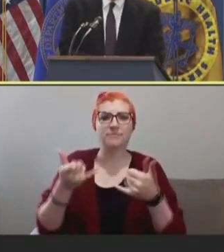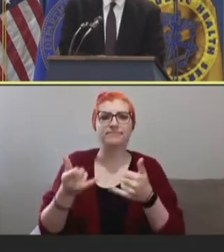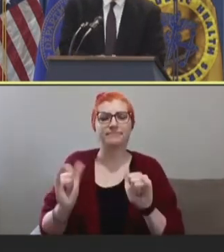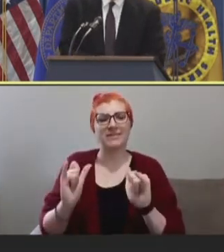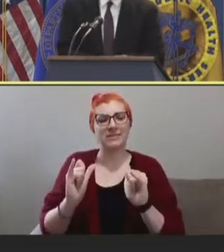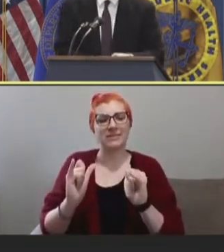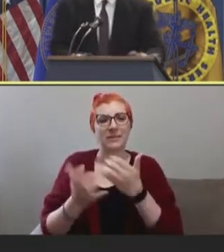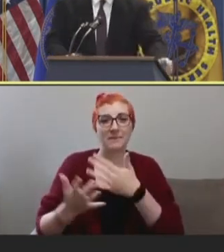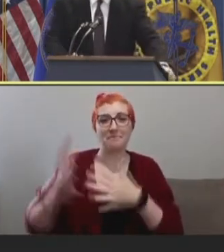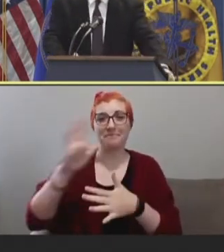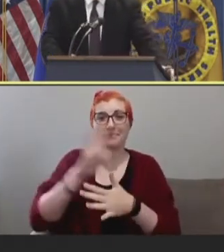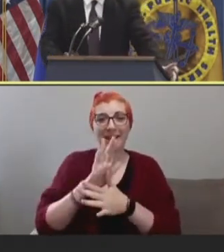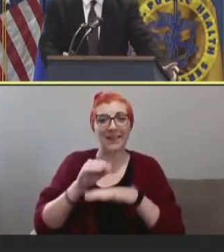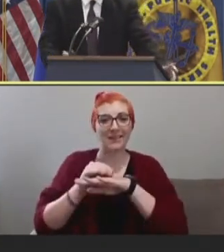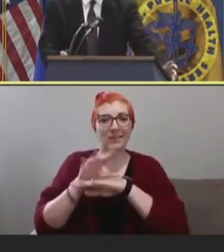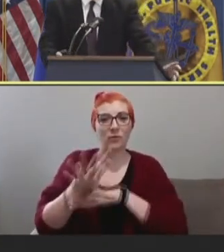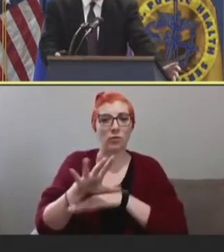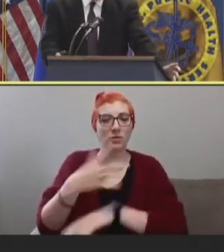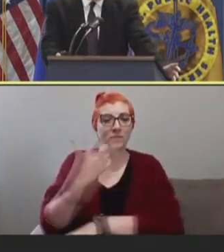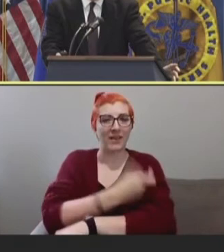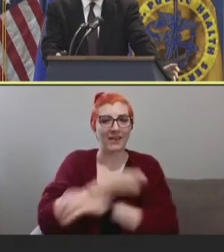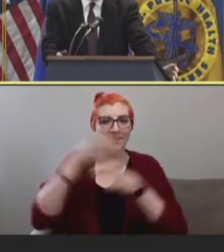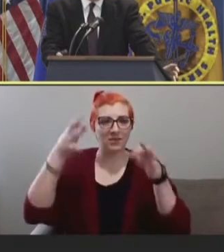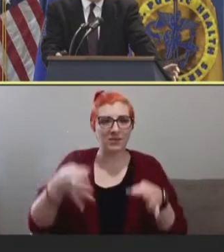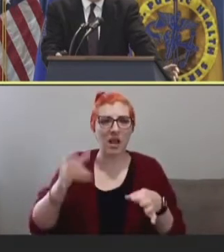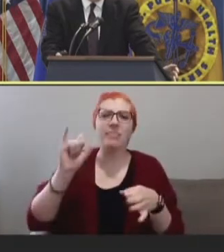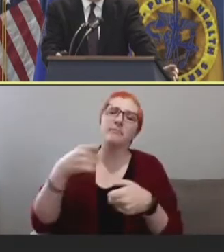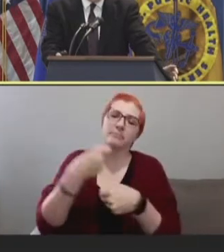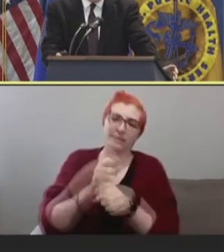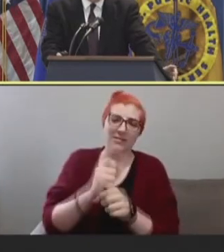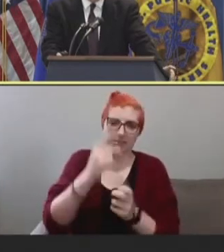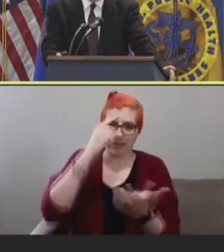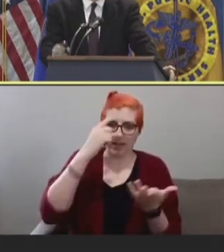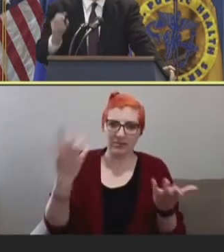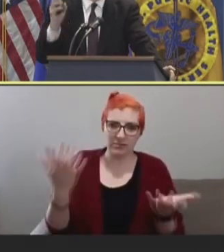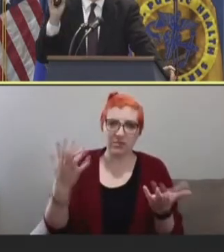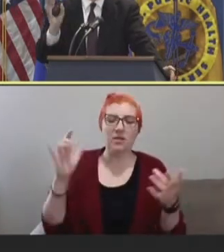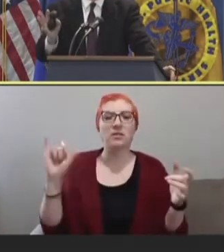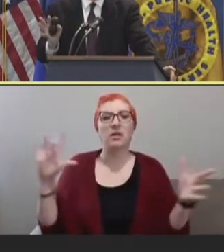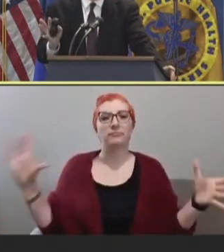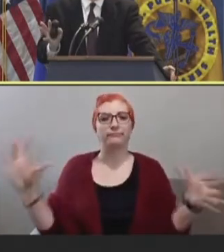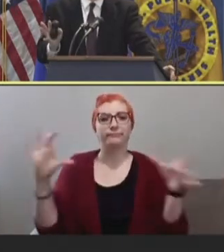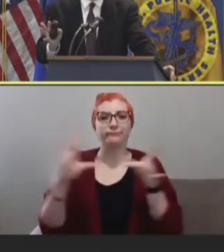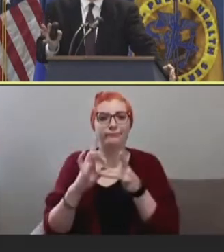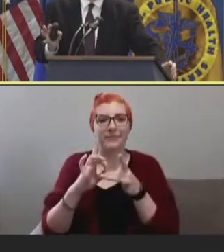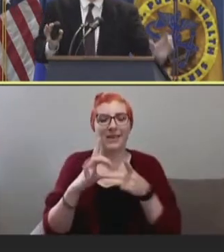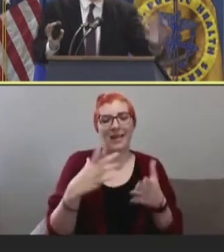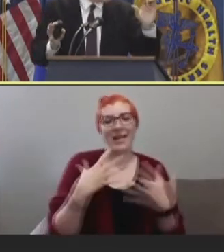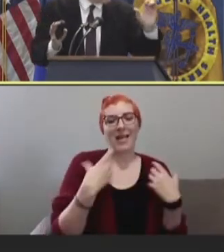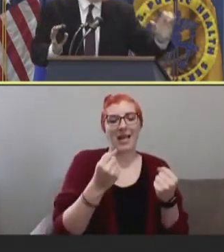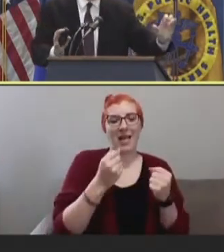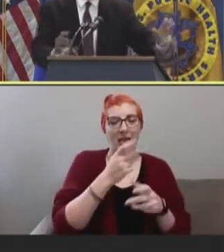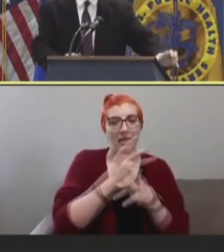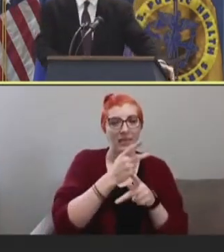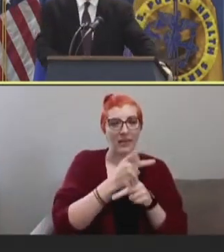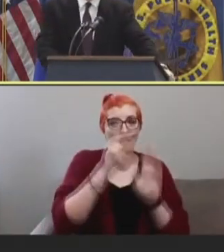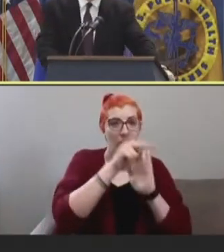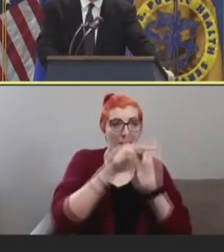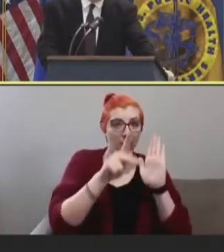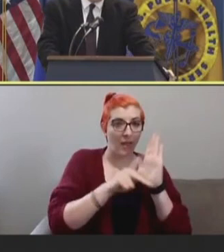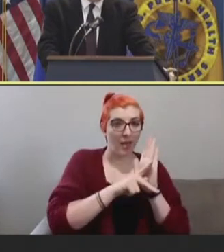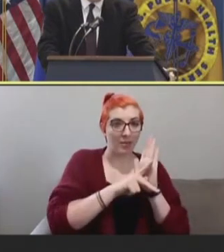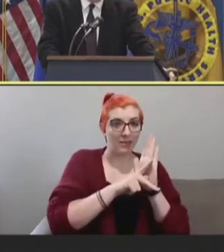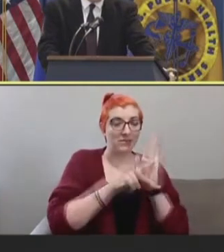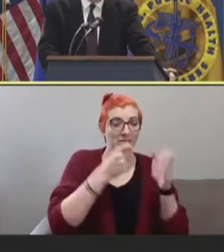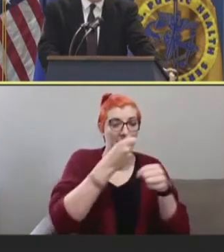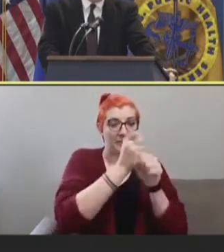vaccination decisions, which makes sense. Functionally, they bridge the gap between the healthcare policymakers and the patients who ultimately